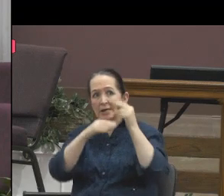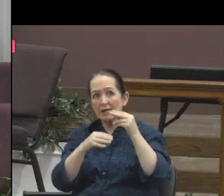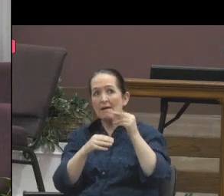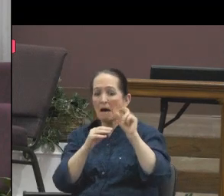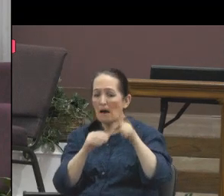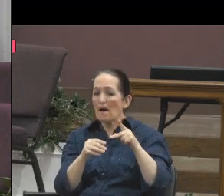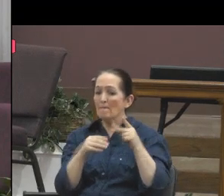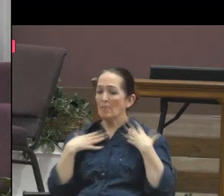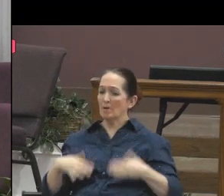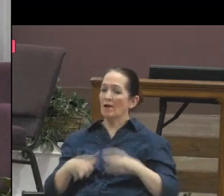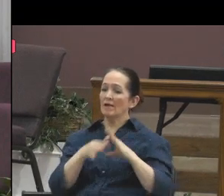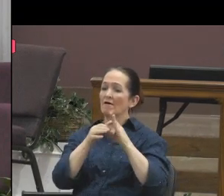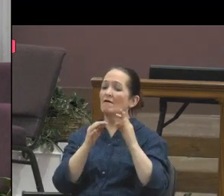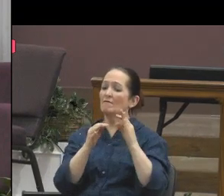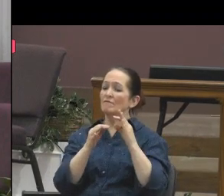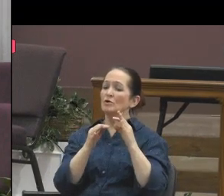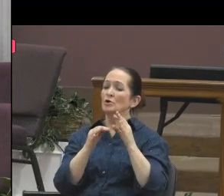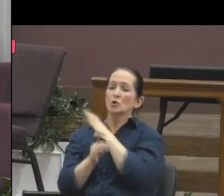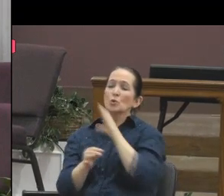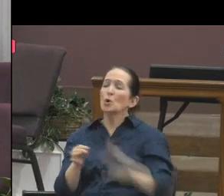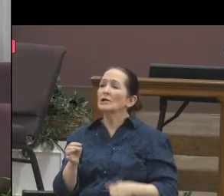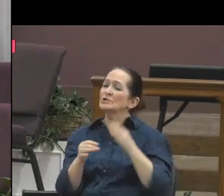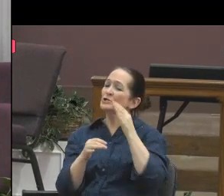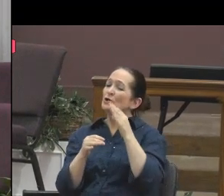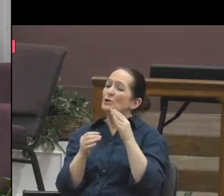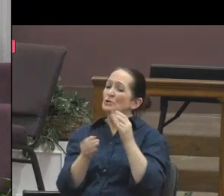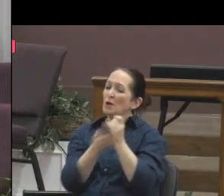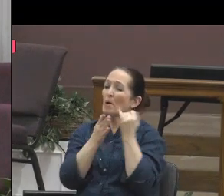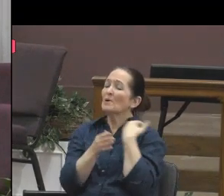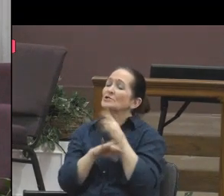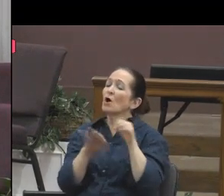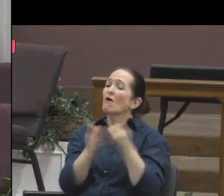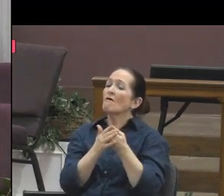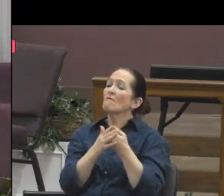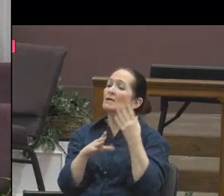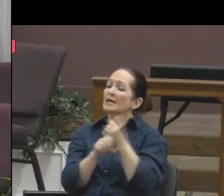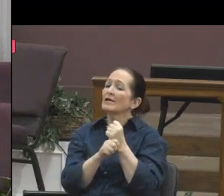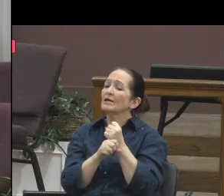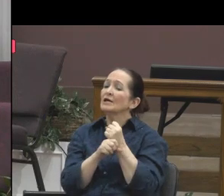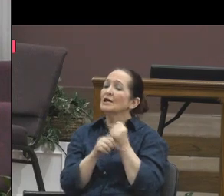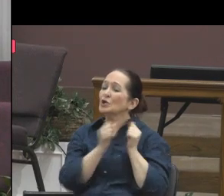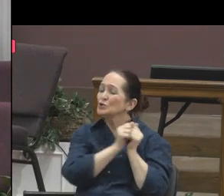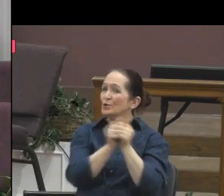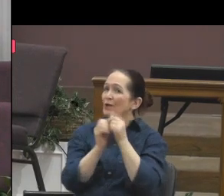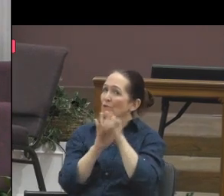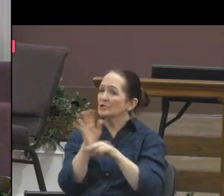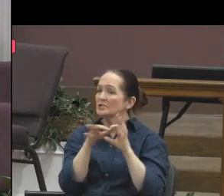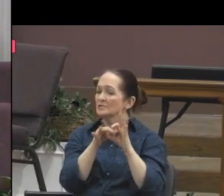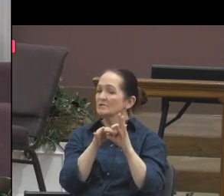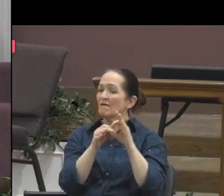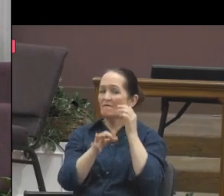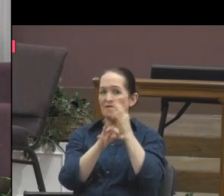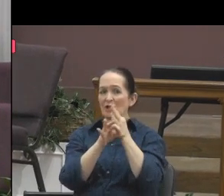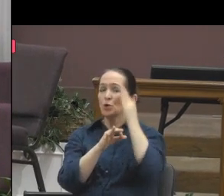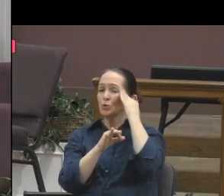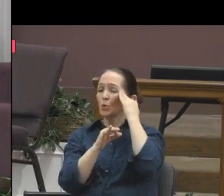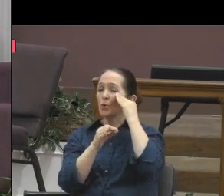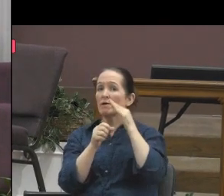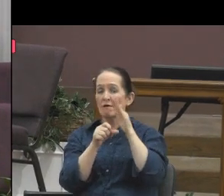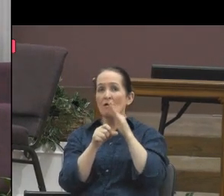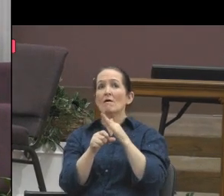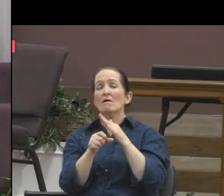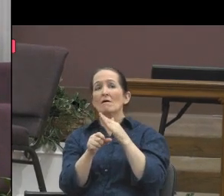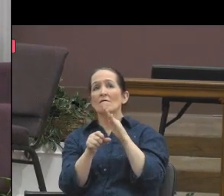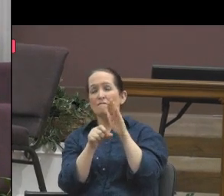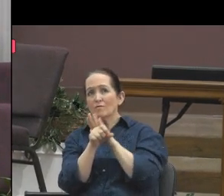we all attain the unity of faith and of the knowledge of the Son of God, to a mature man, to the measure